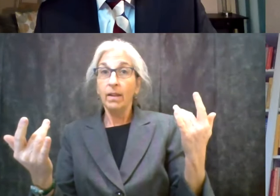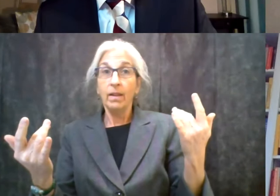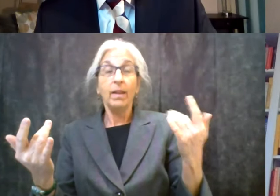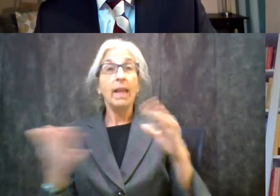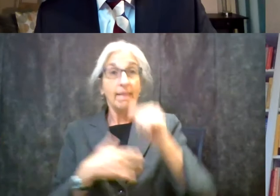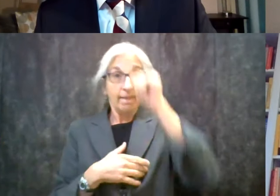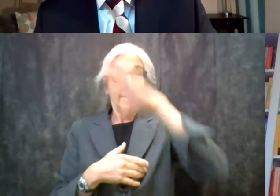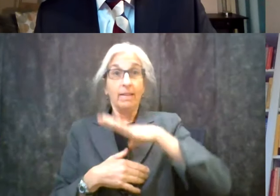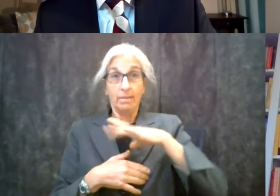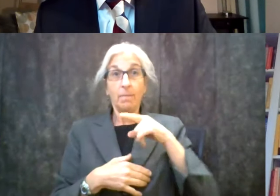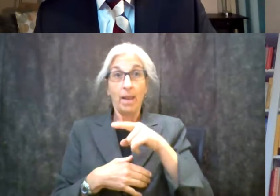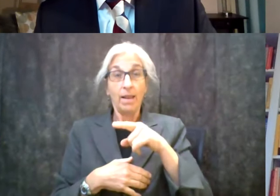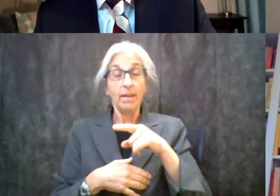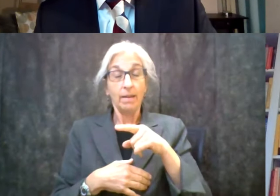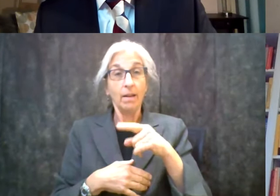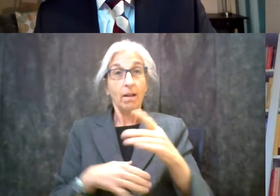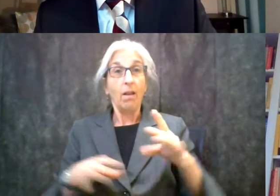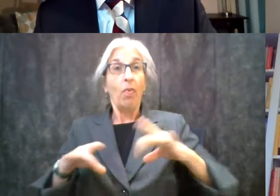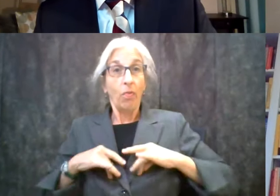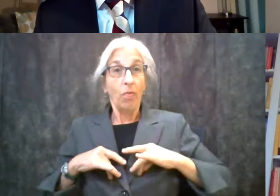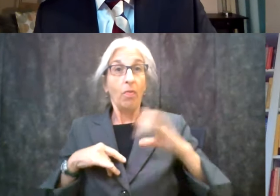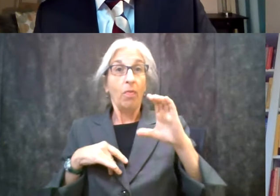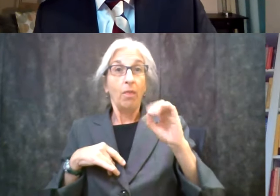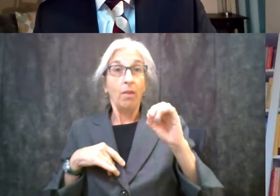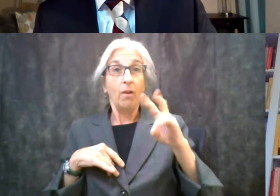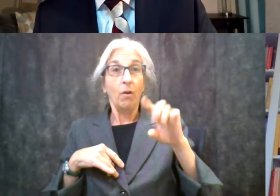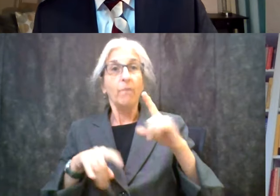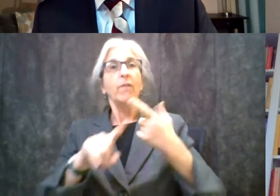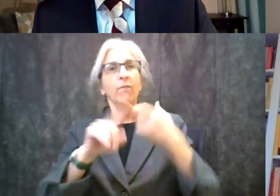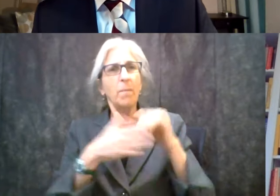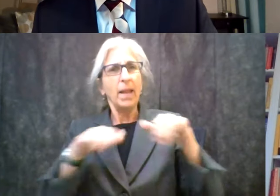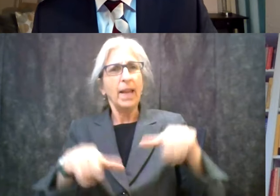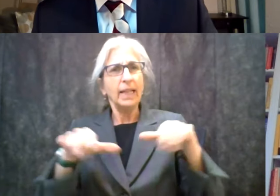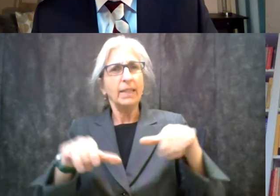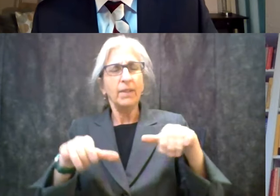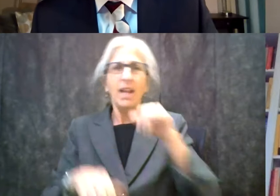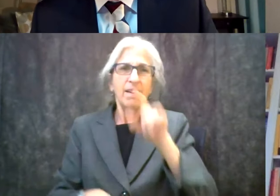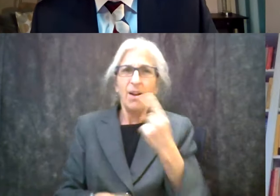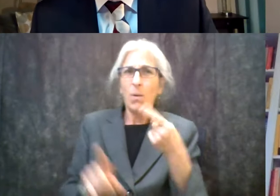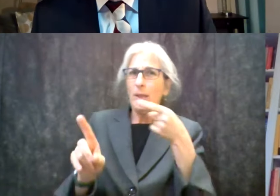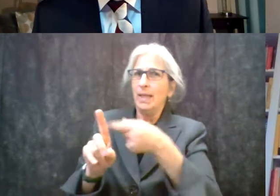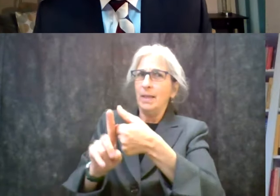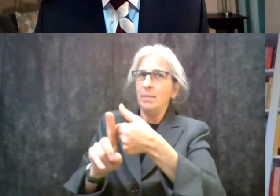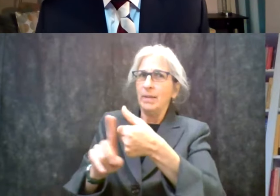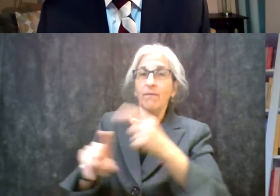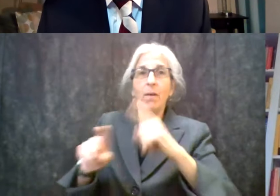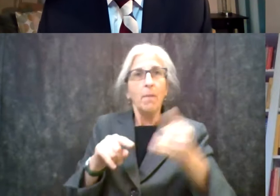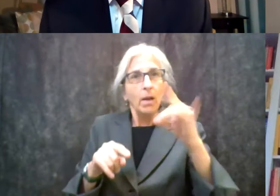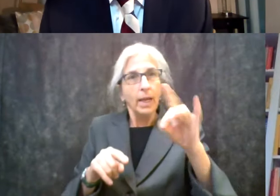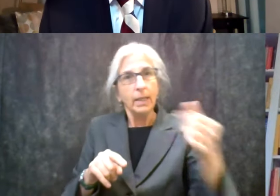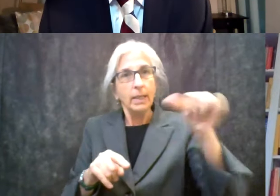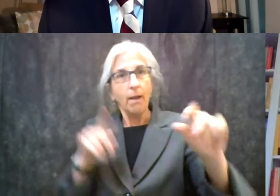he caught COVID. He claims from that activity, not just him, but it was like 18 other